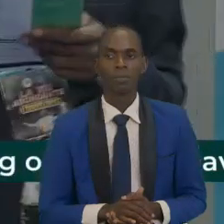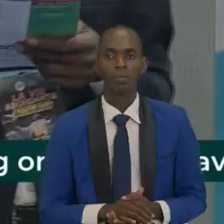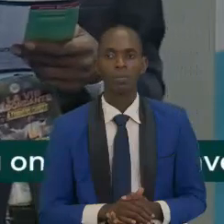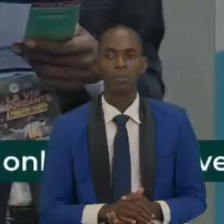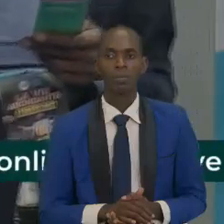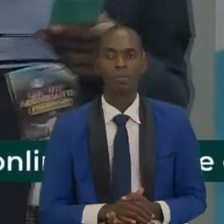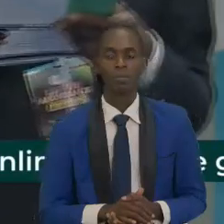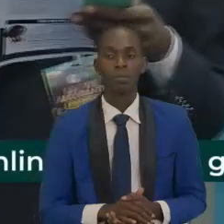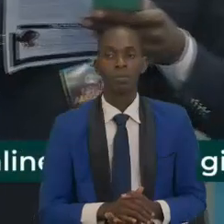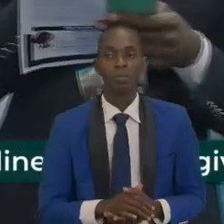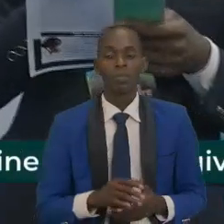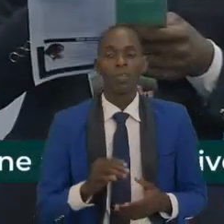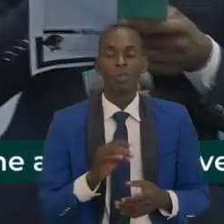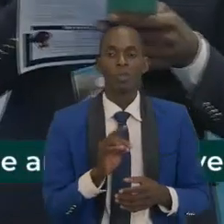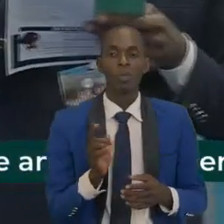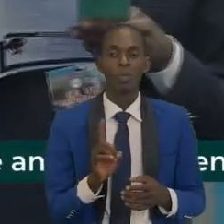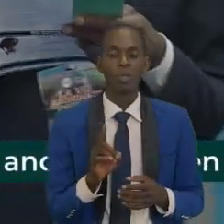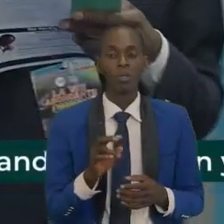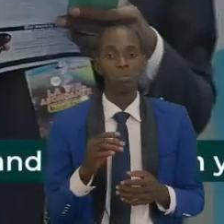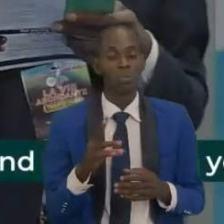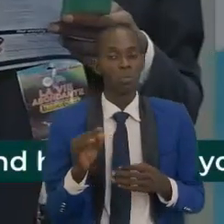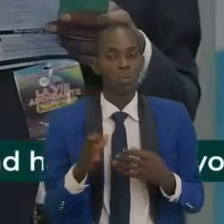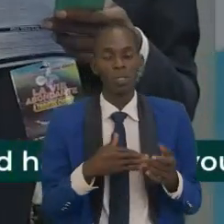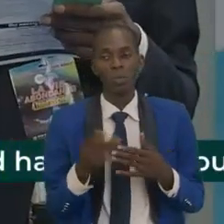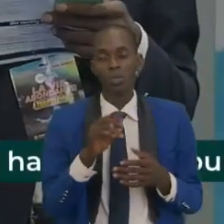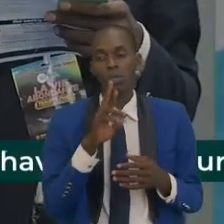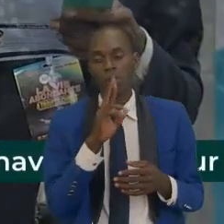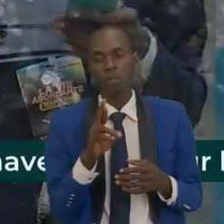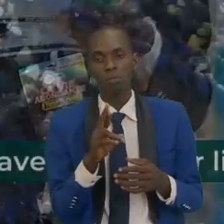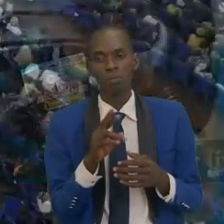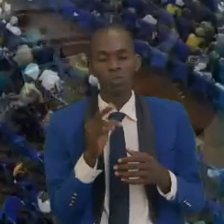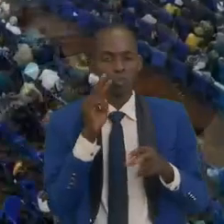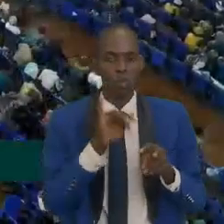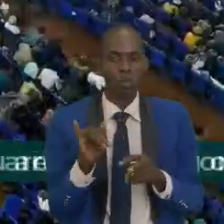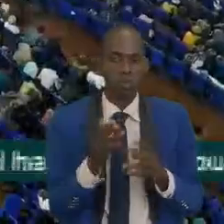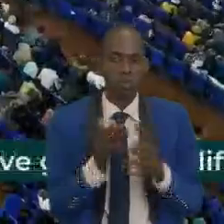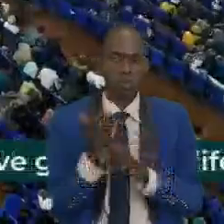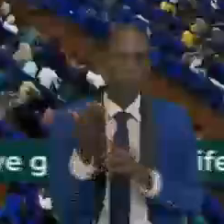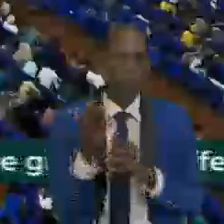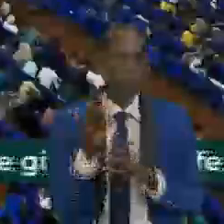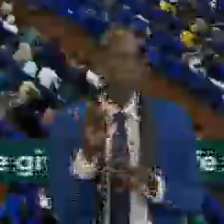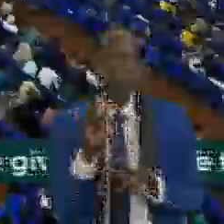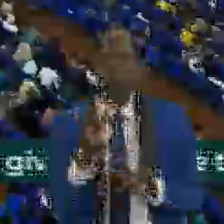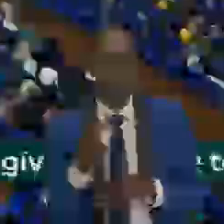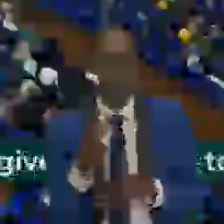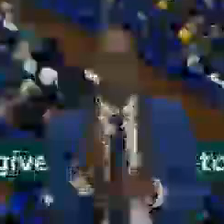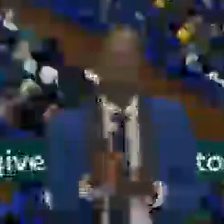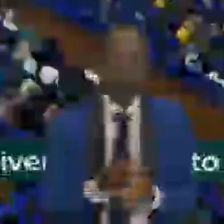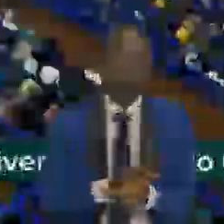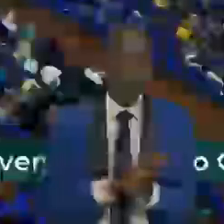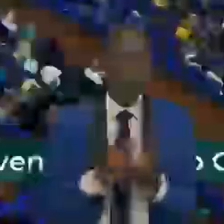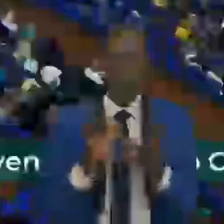Wherever you're following us, on the social media, on TV or radio, there's a message passing on the